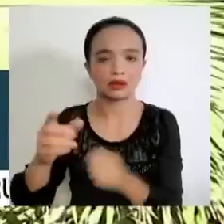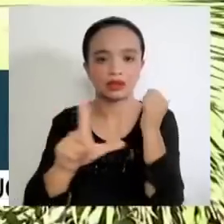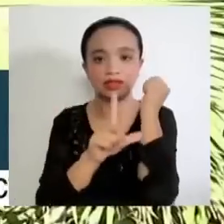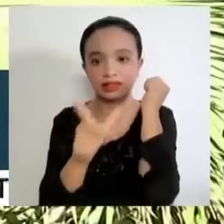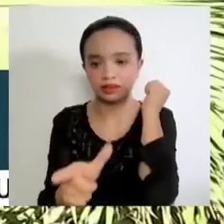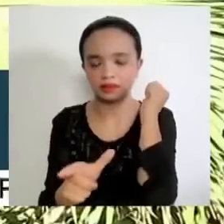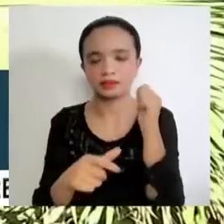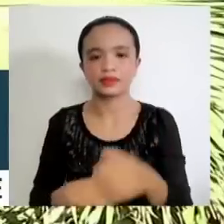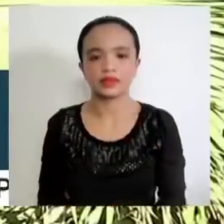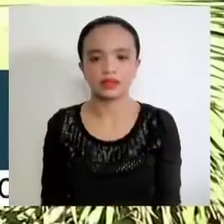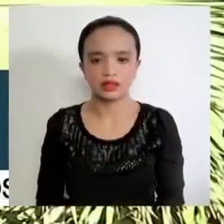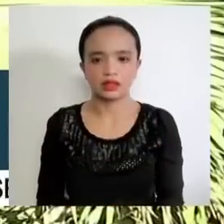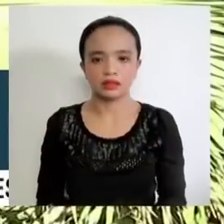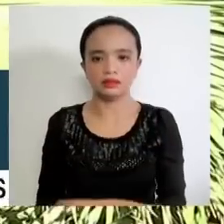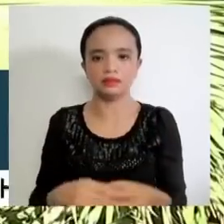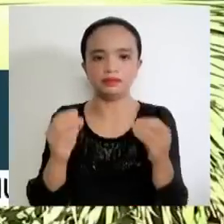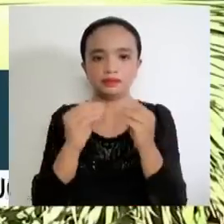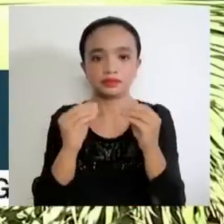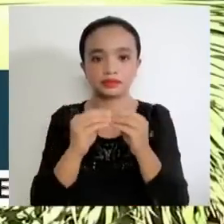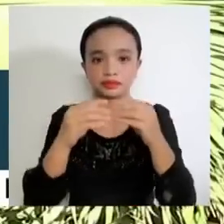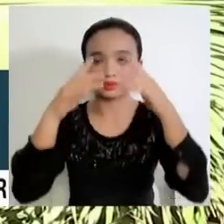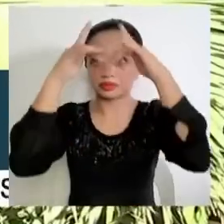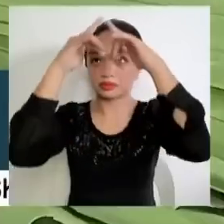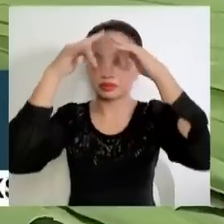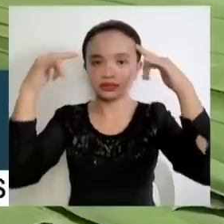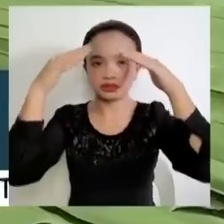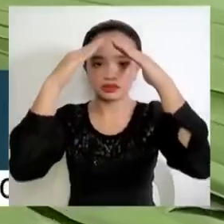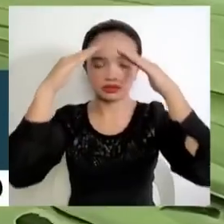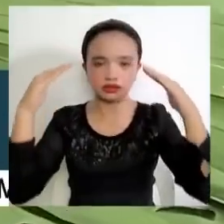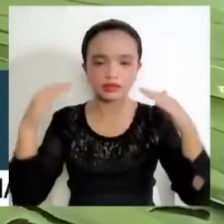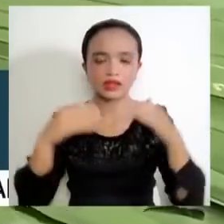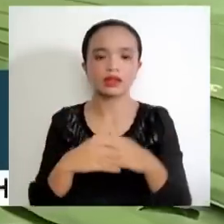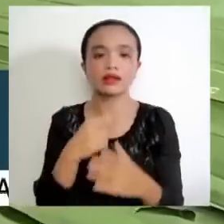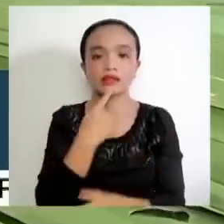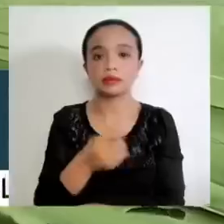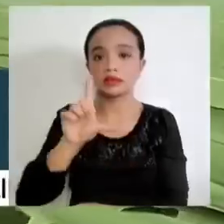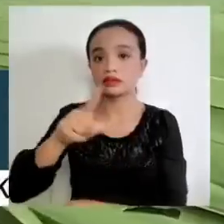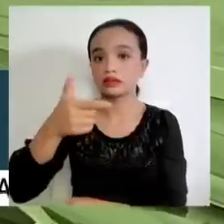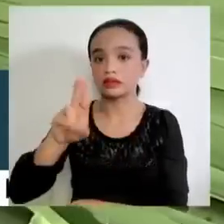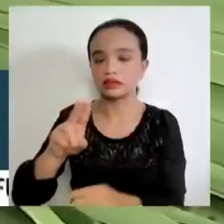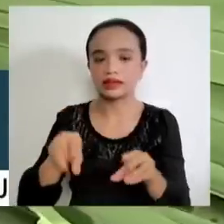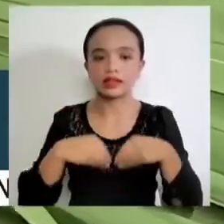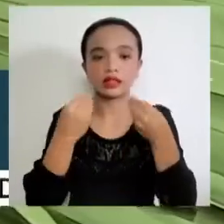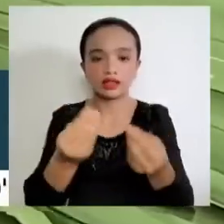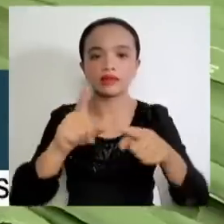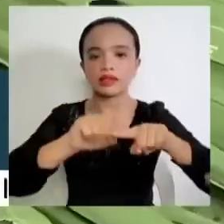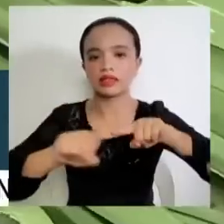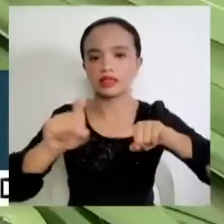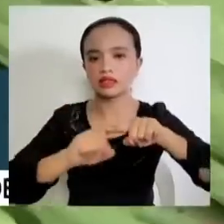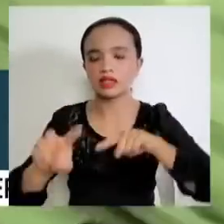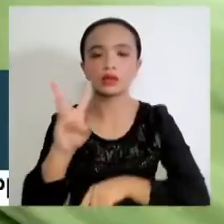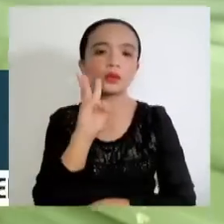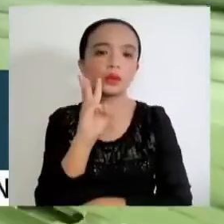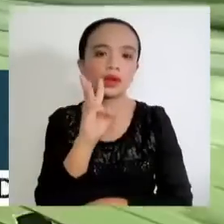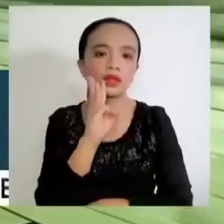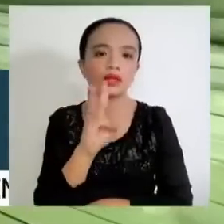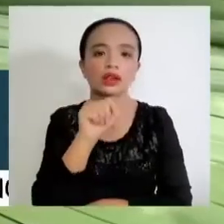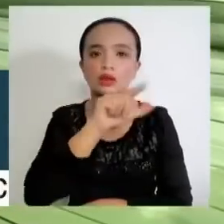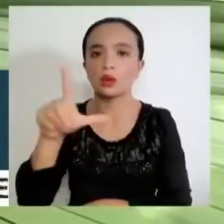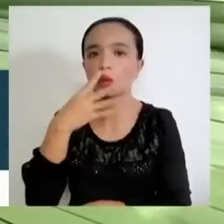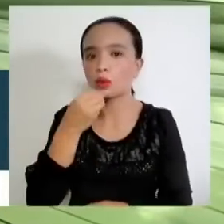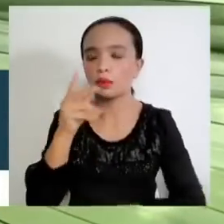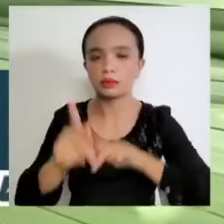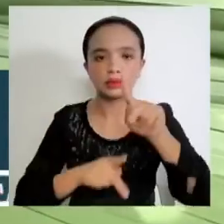under the trees for more shade. Mayor Agua said the LGU will provide electricity and water supplies to the evacuees